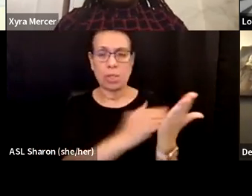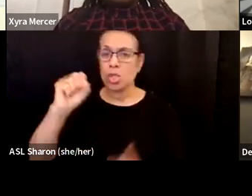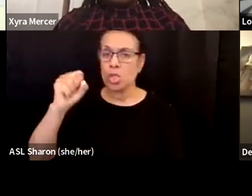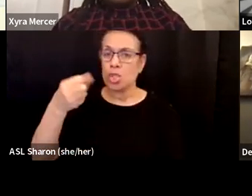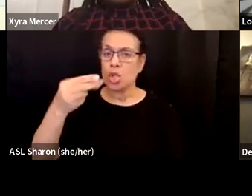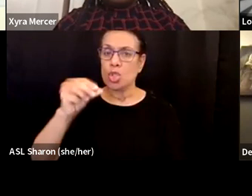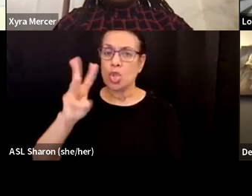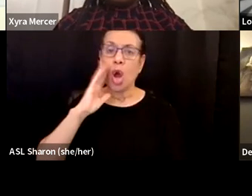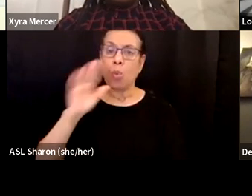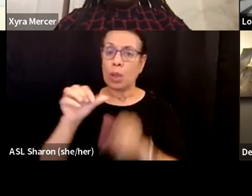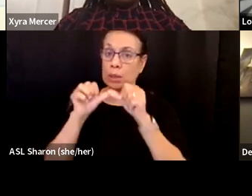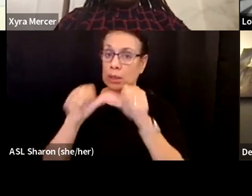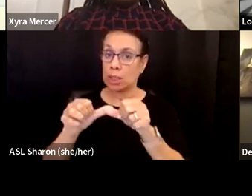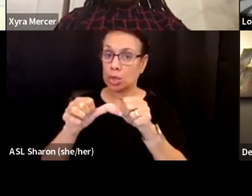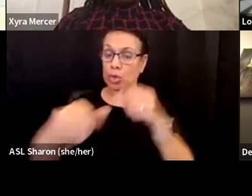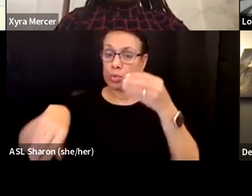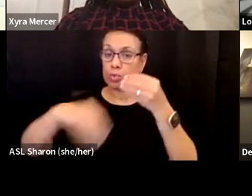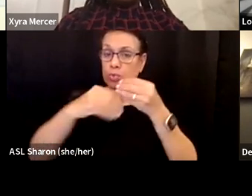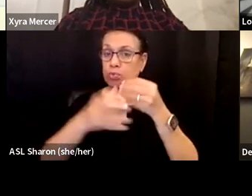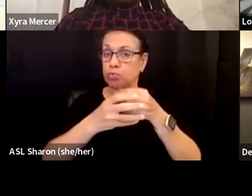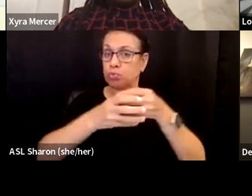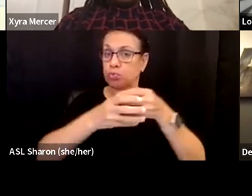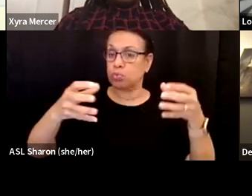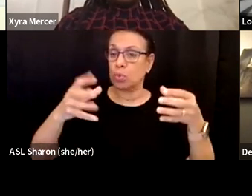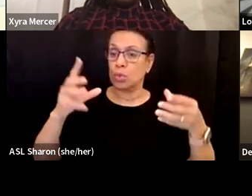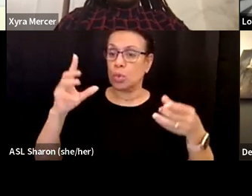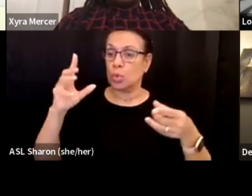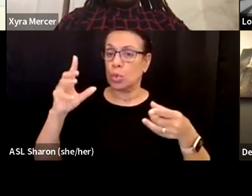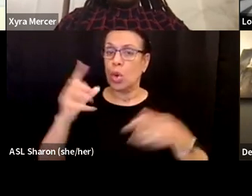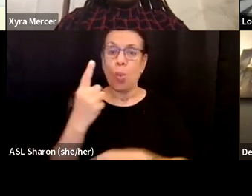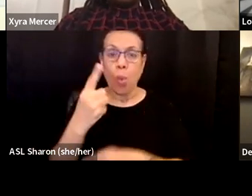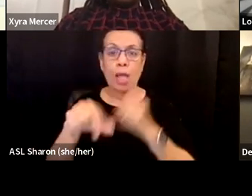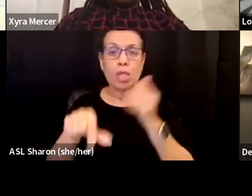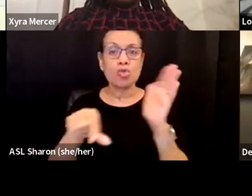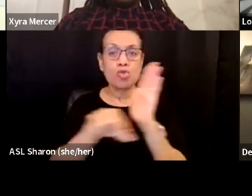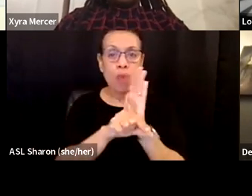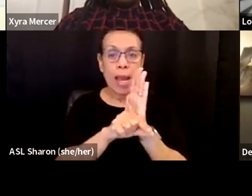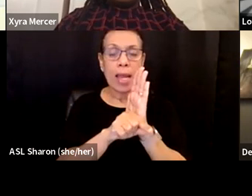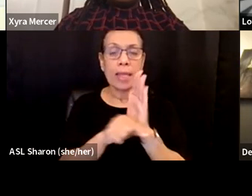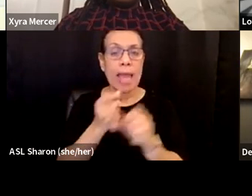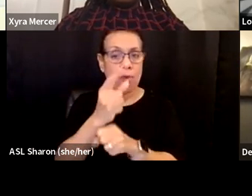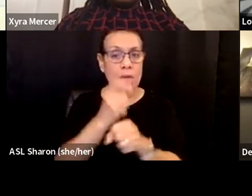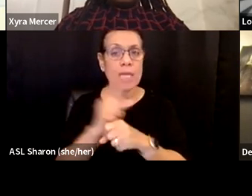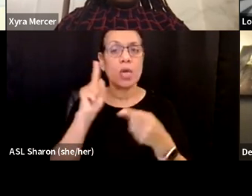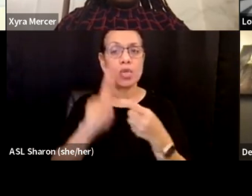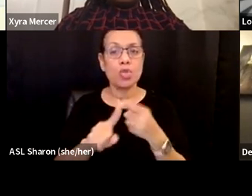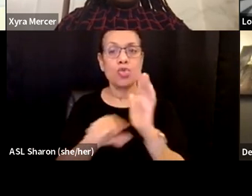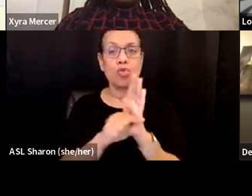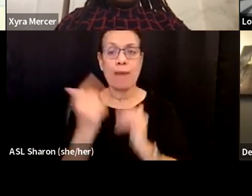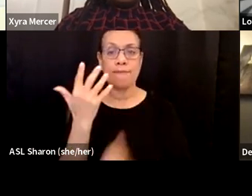continue its expansion to one grade per year through grade five we now have the